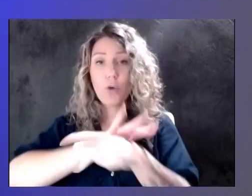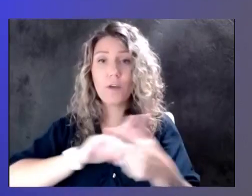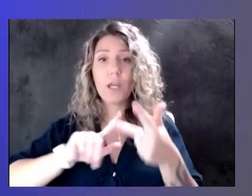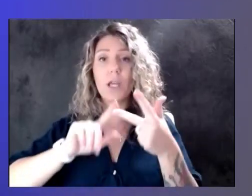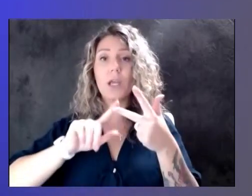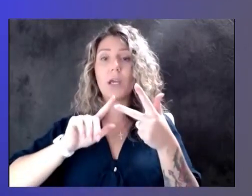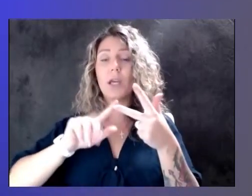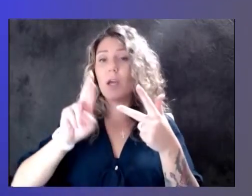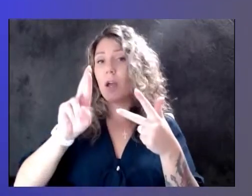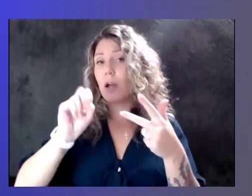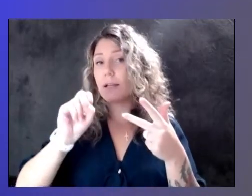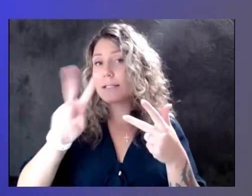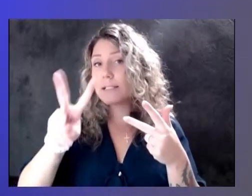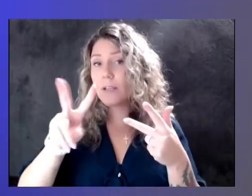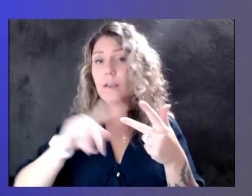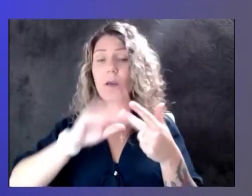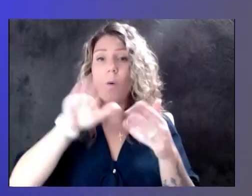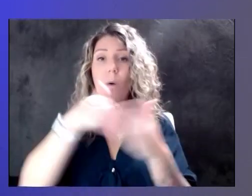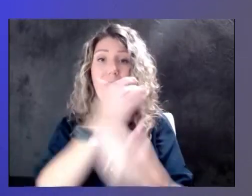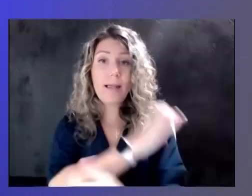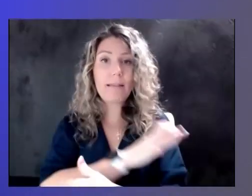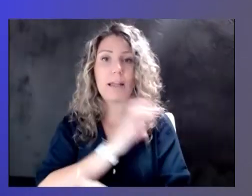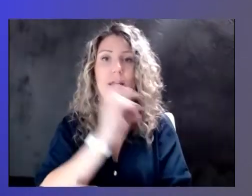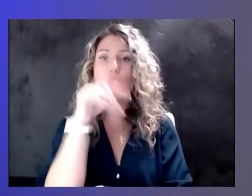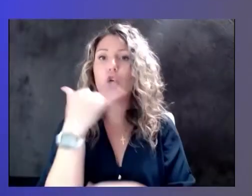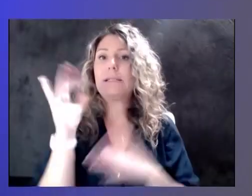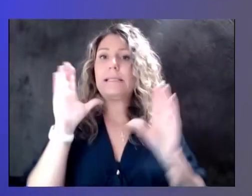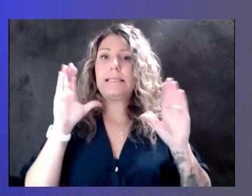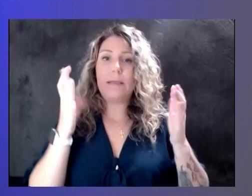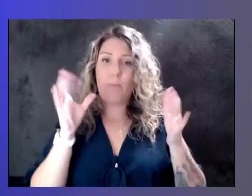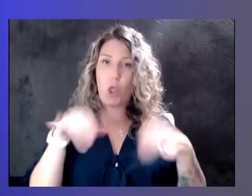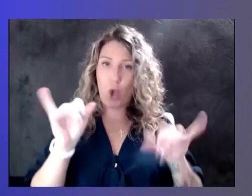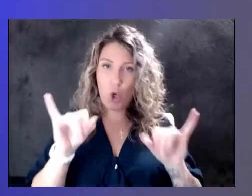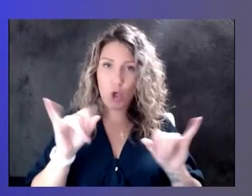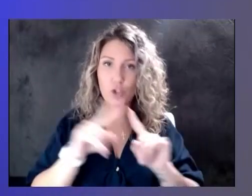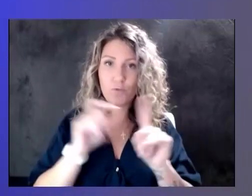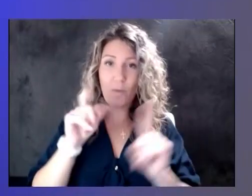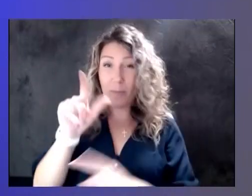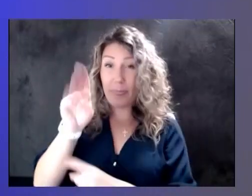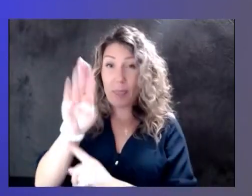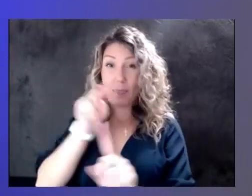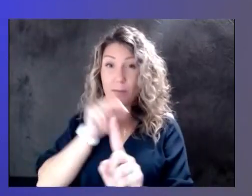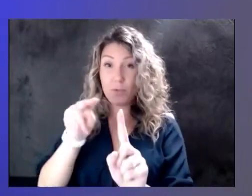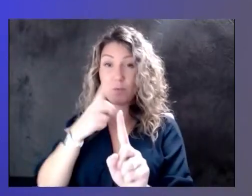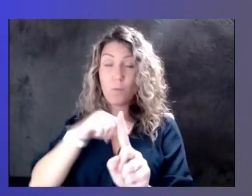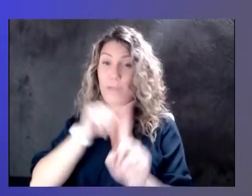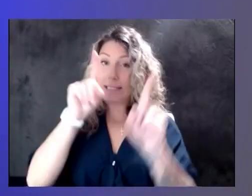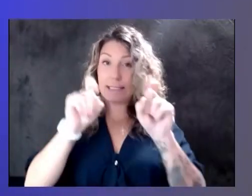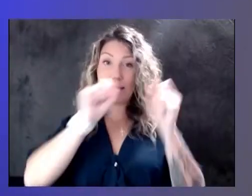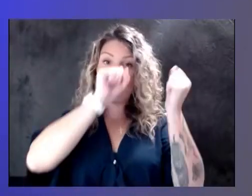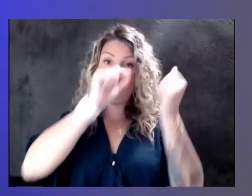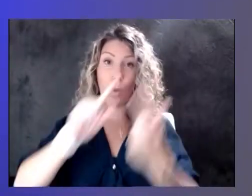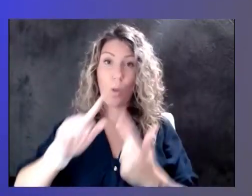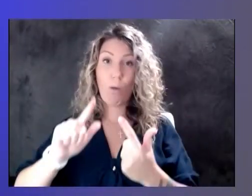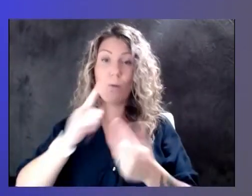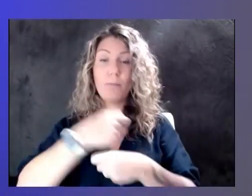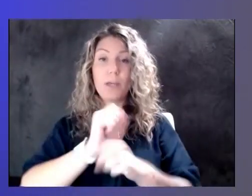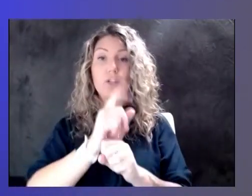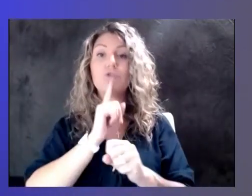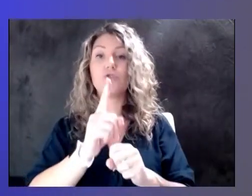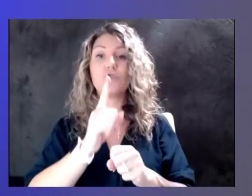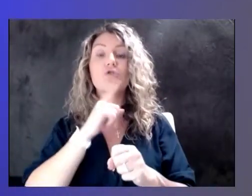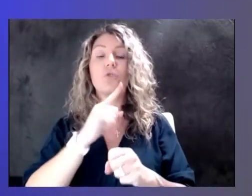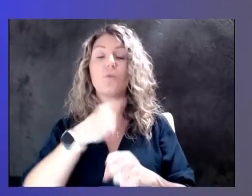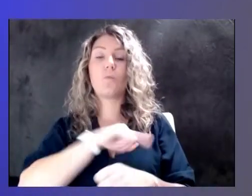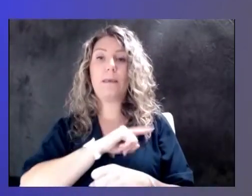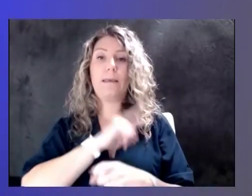things clinically all look very, very similar. And so from the laboratory perspective, we want to test you for all of those so we make sure that we make an accurate